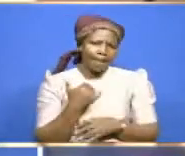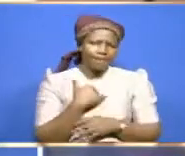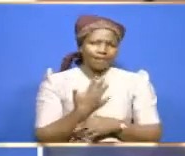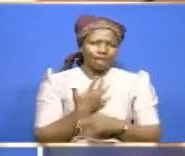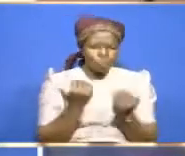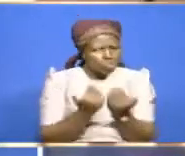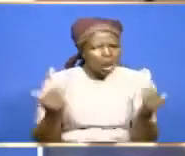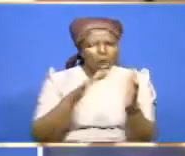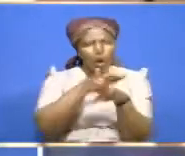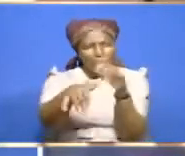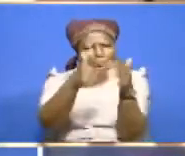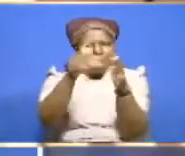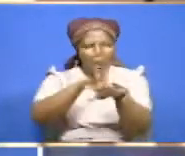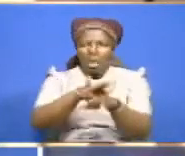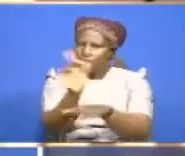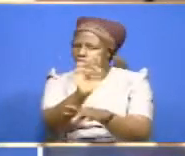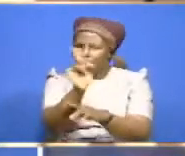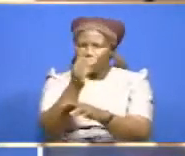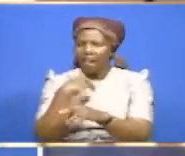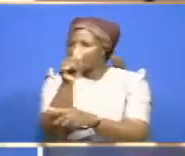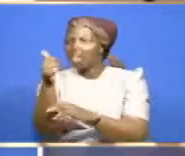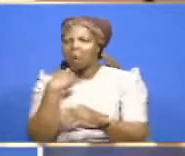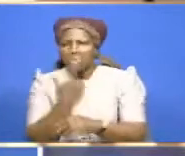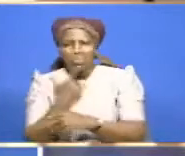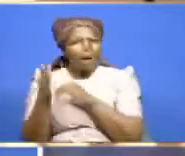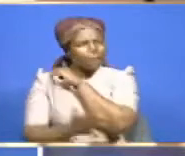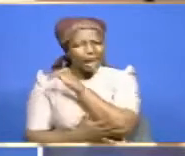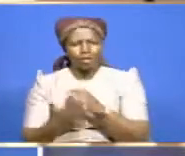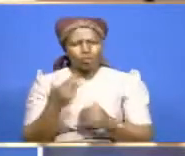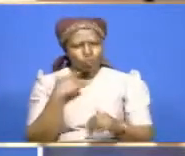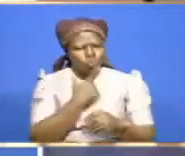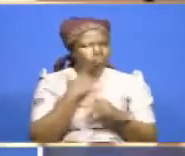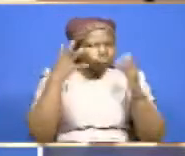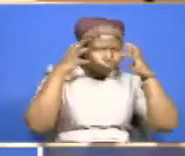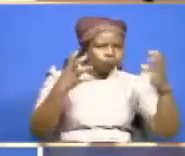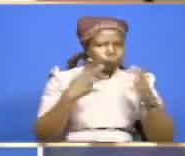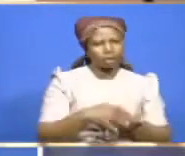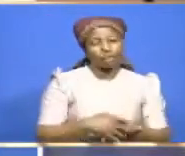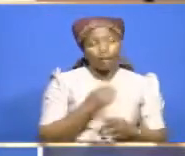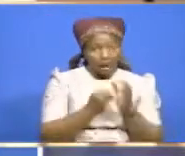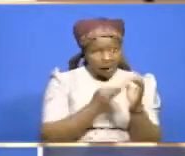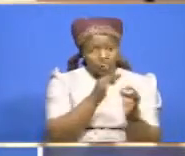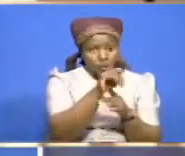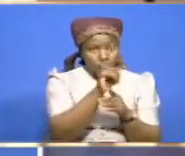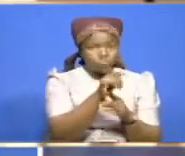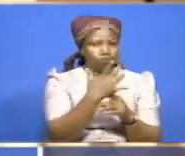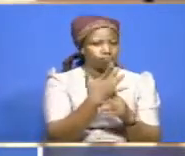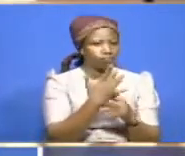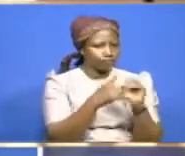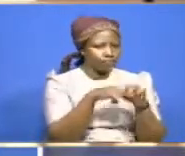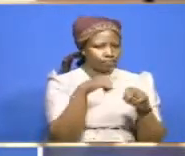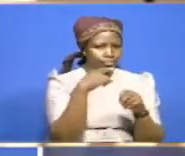all children are good. There are those who are cheeky, there are those who are naughty. And if you spare the rod, you spoil the child.